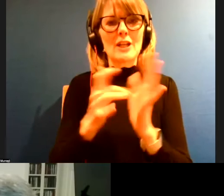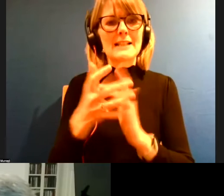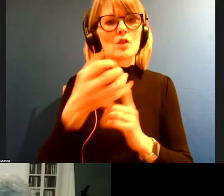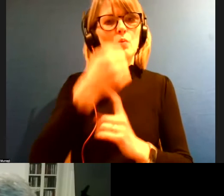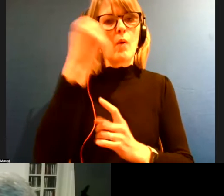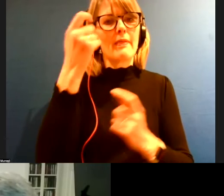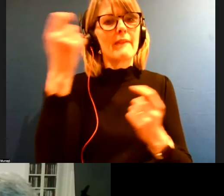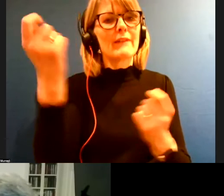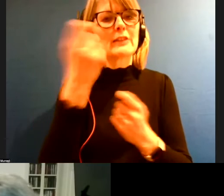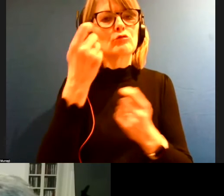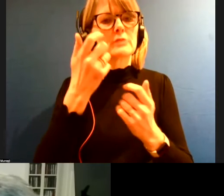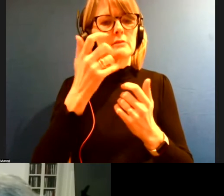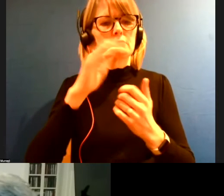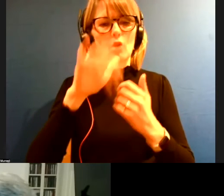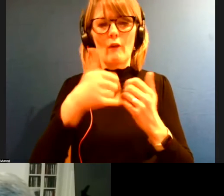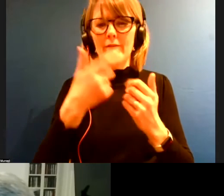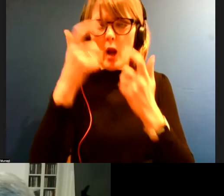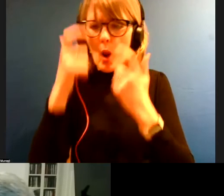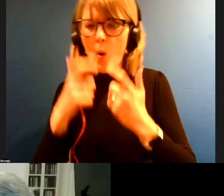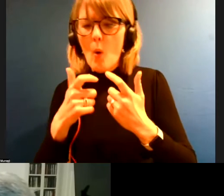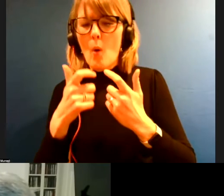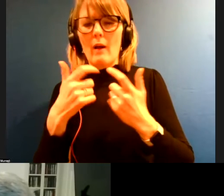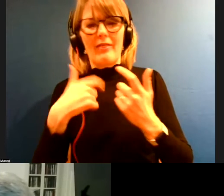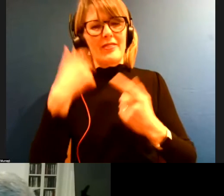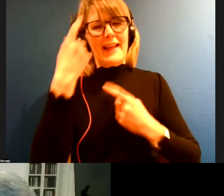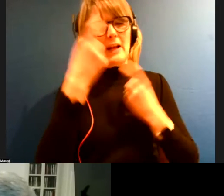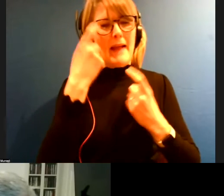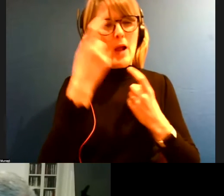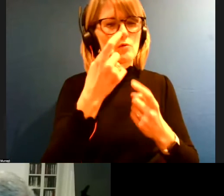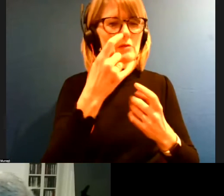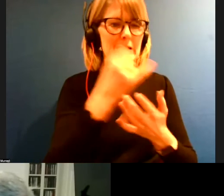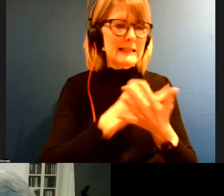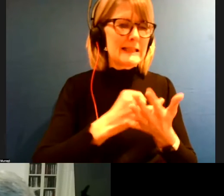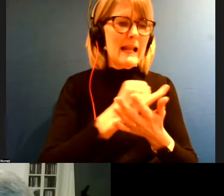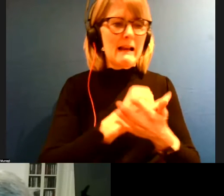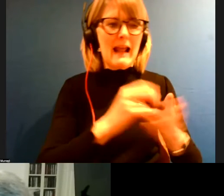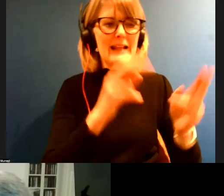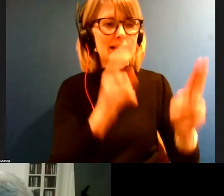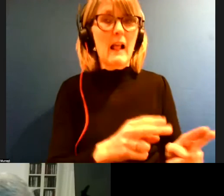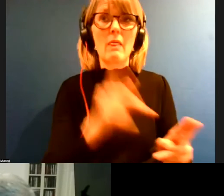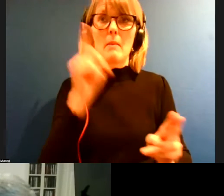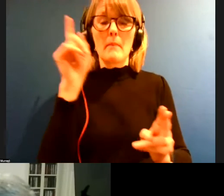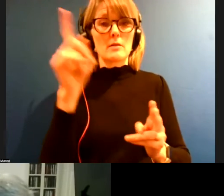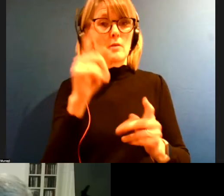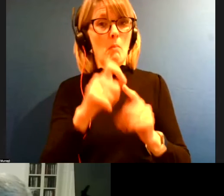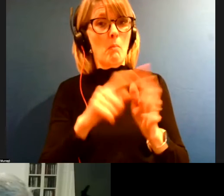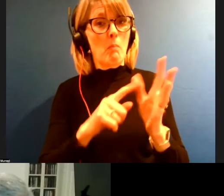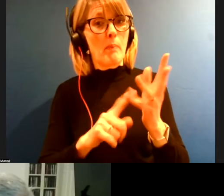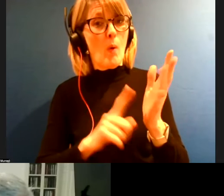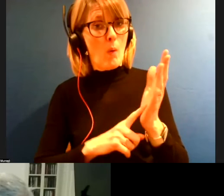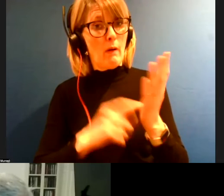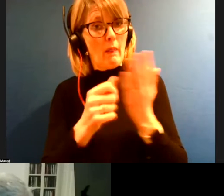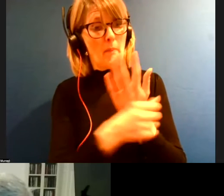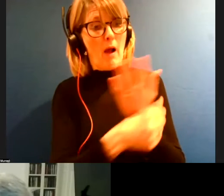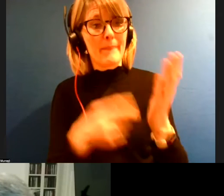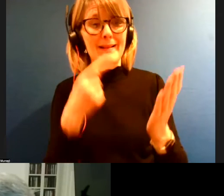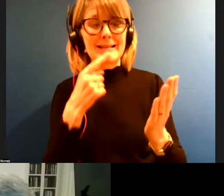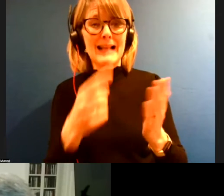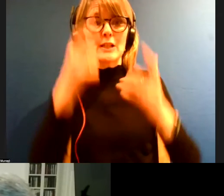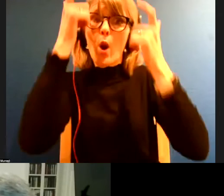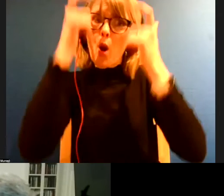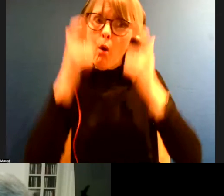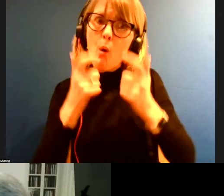They think about sin and death, but Paul says it's law, sin, and death. And freedom in Christ is